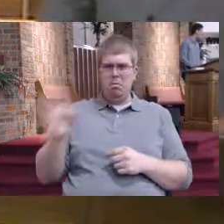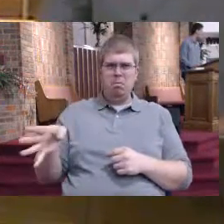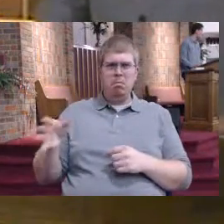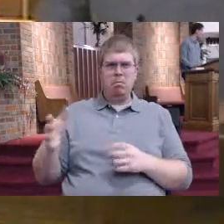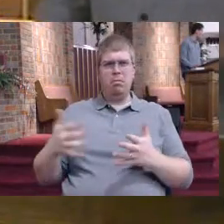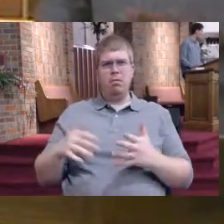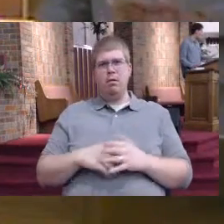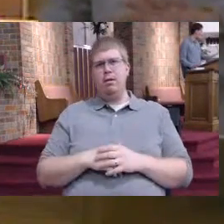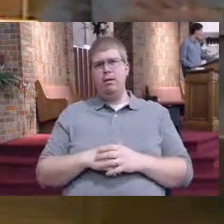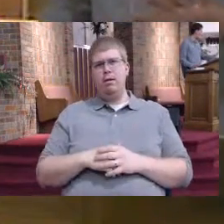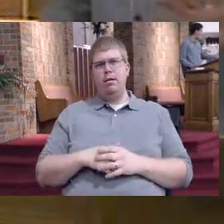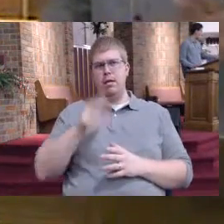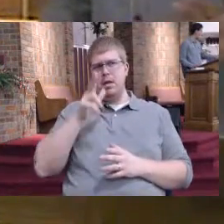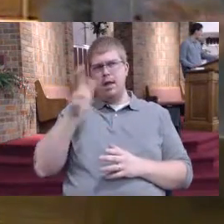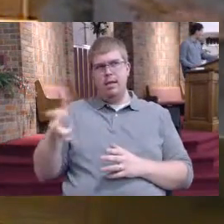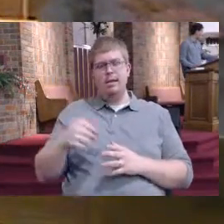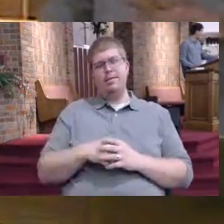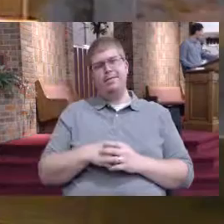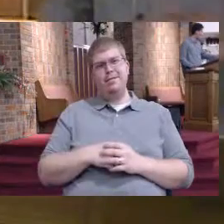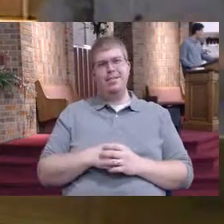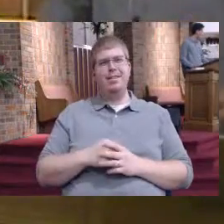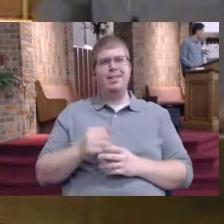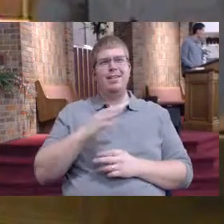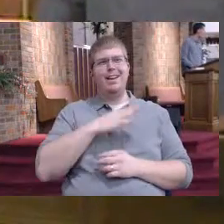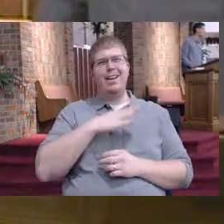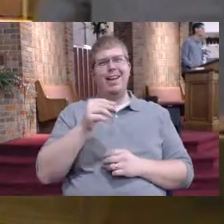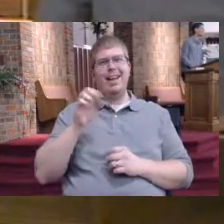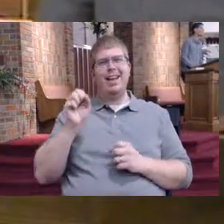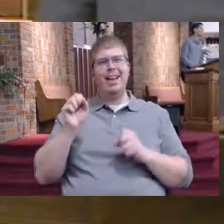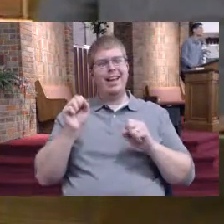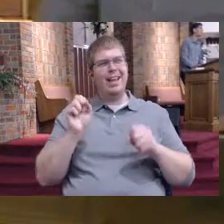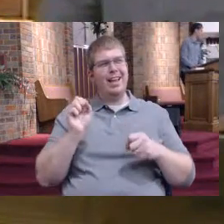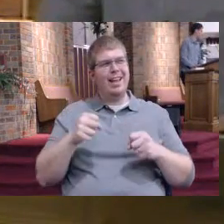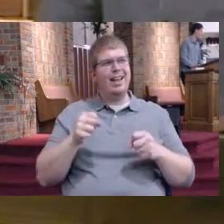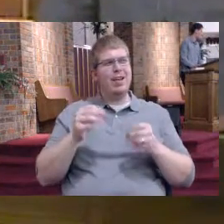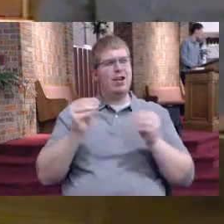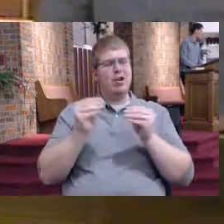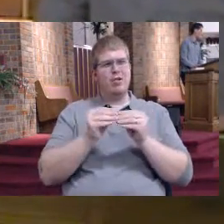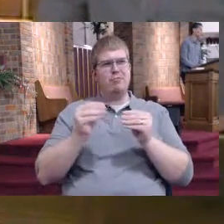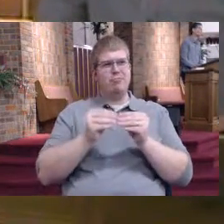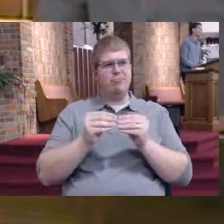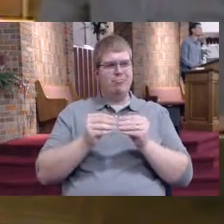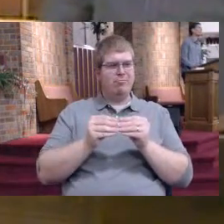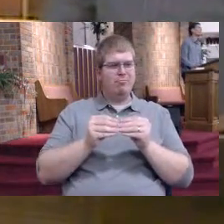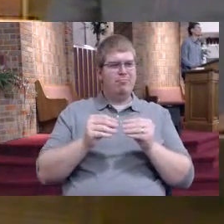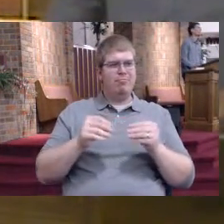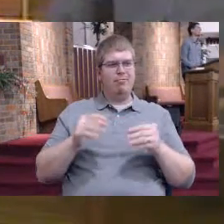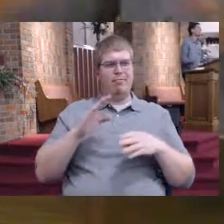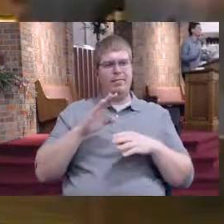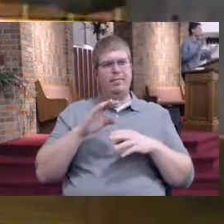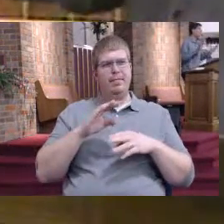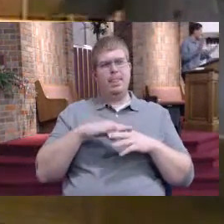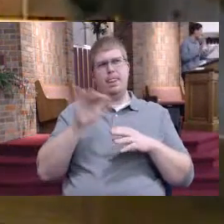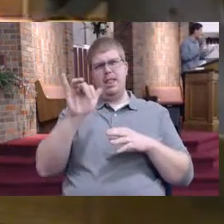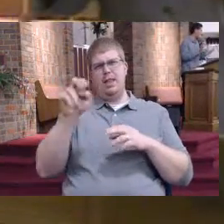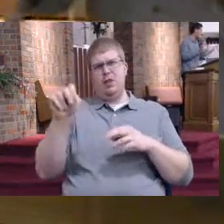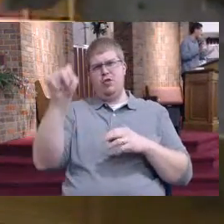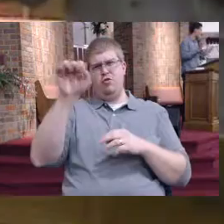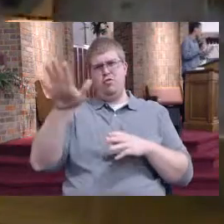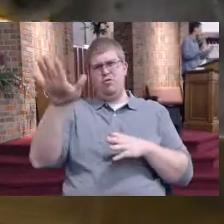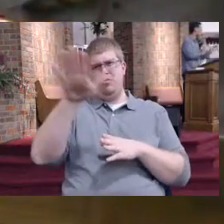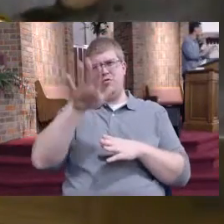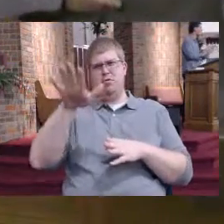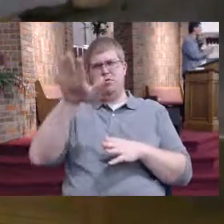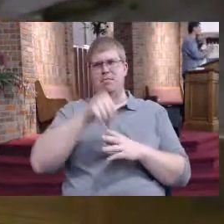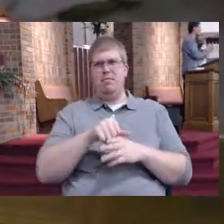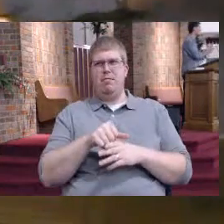see it's more towards the western side of the country, just south of Lake Victoria there. But it's really, for